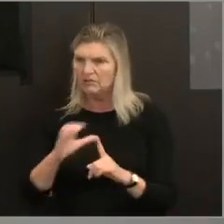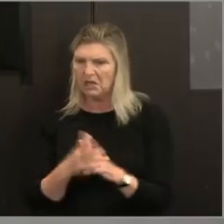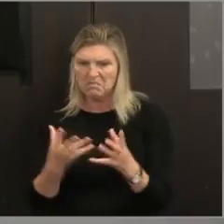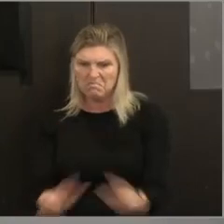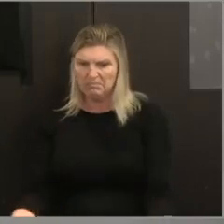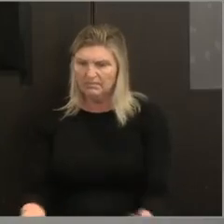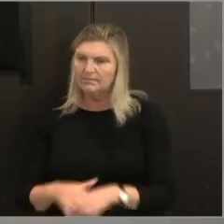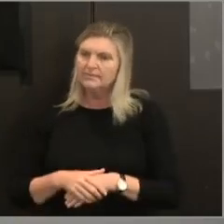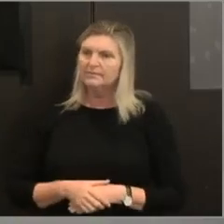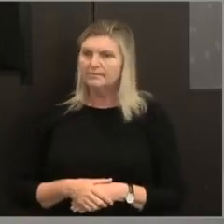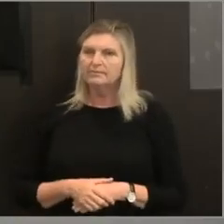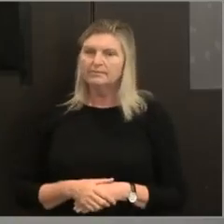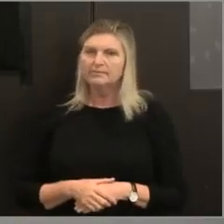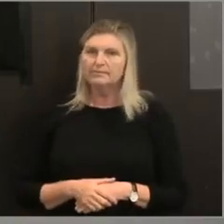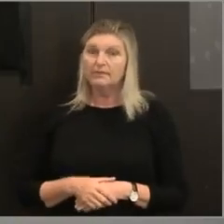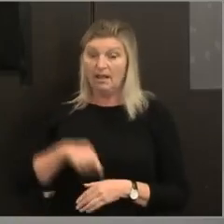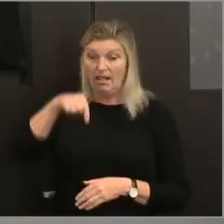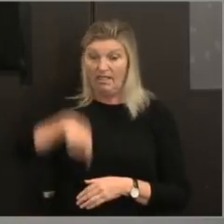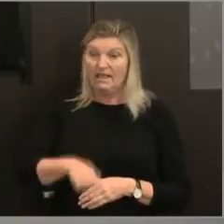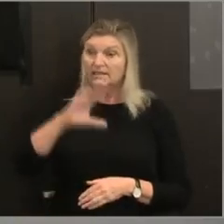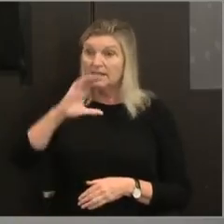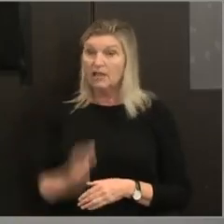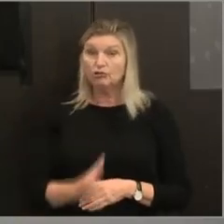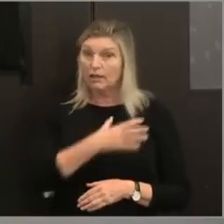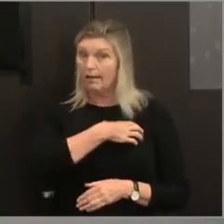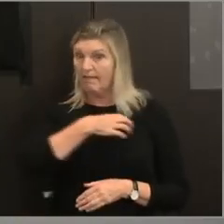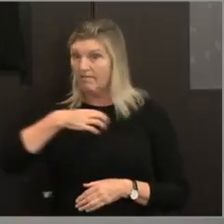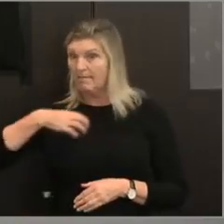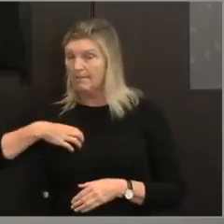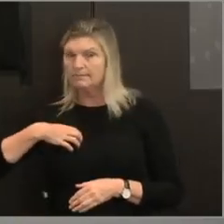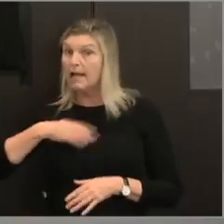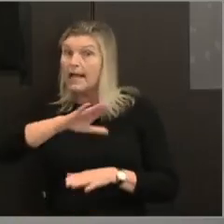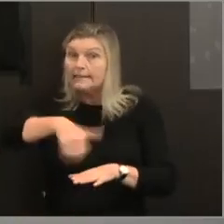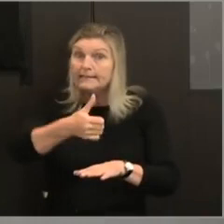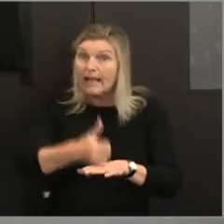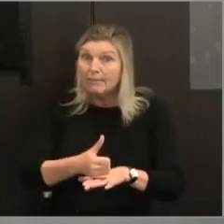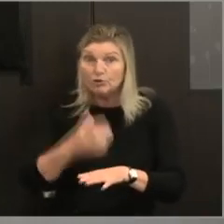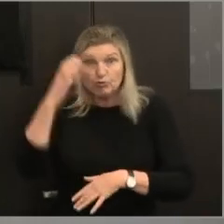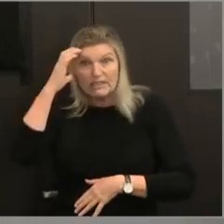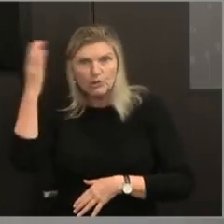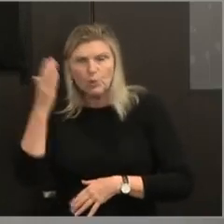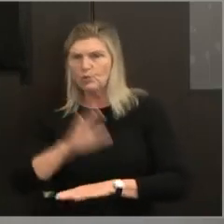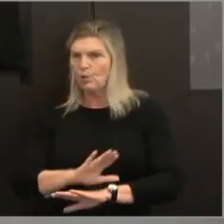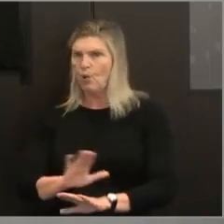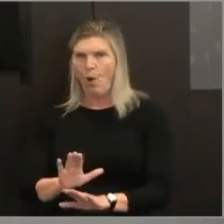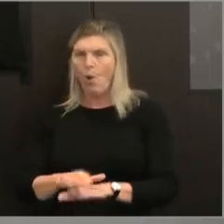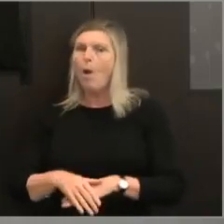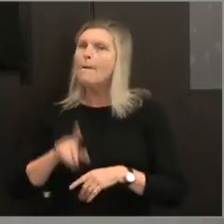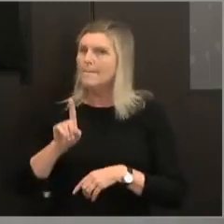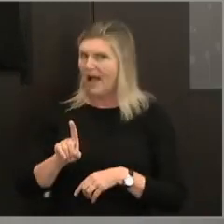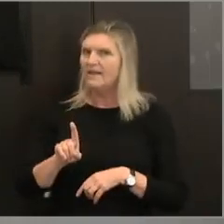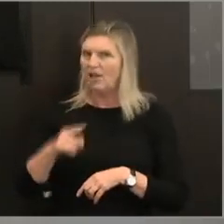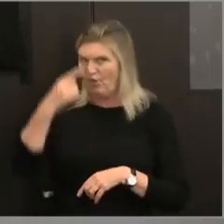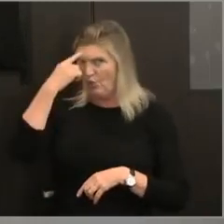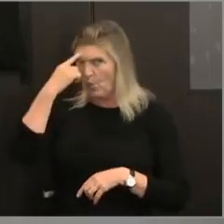Colonising governments in this country never established residential schools, but they shared the same